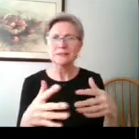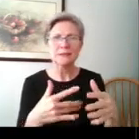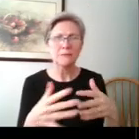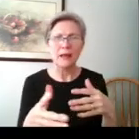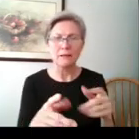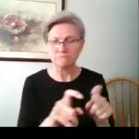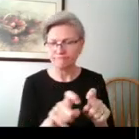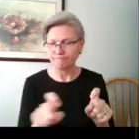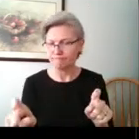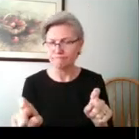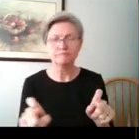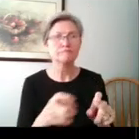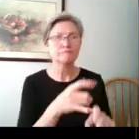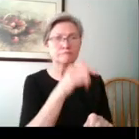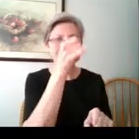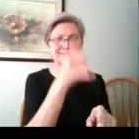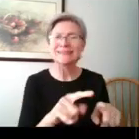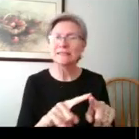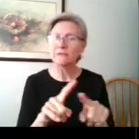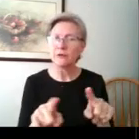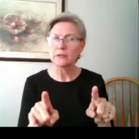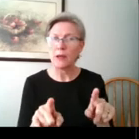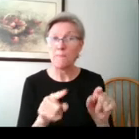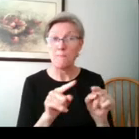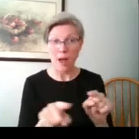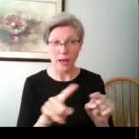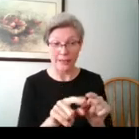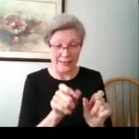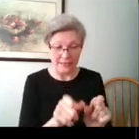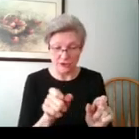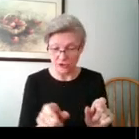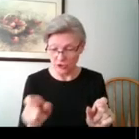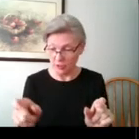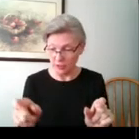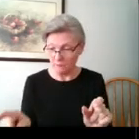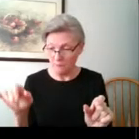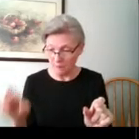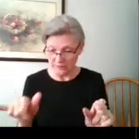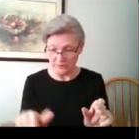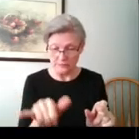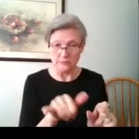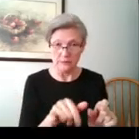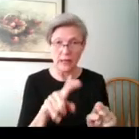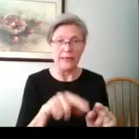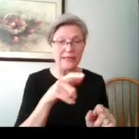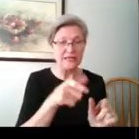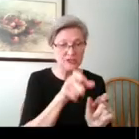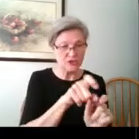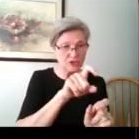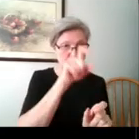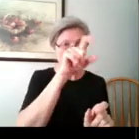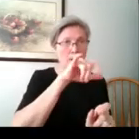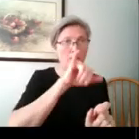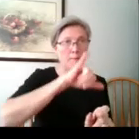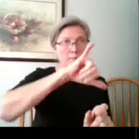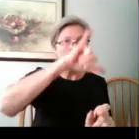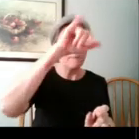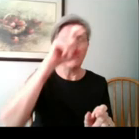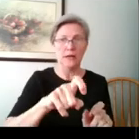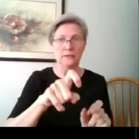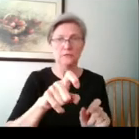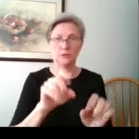x-axis remains the same throughout, and as long as the interval between each number on my y-axis remains the same throughout. So it's okay to